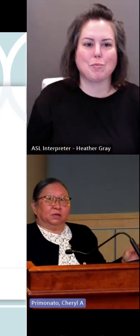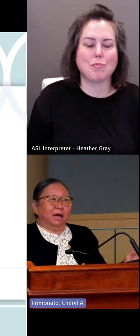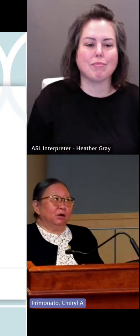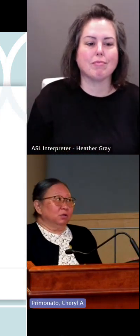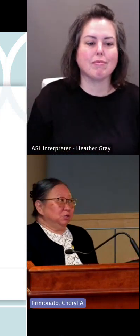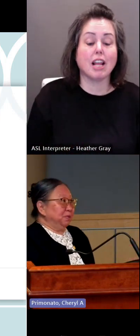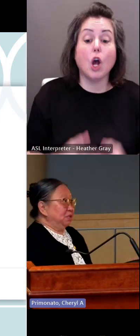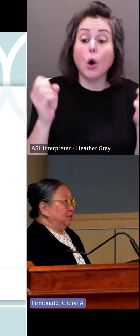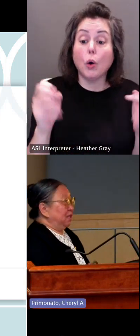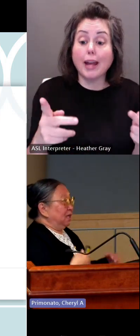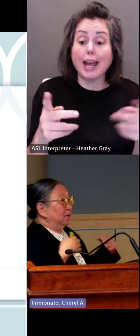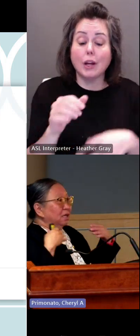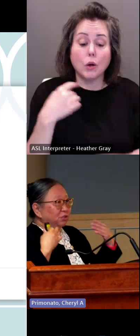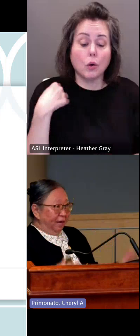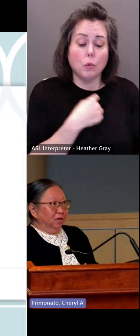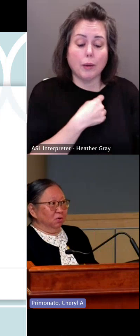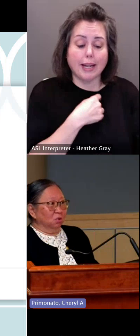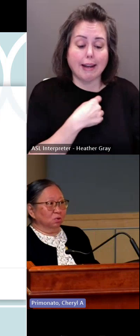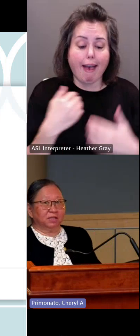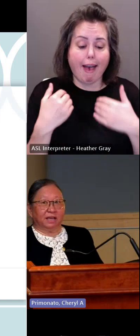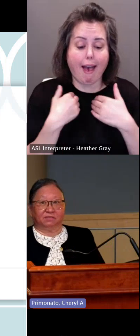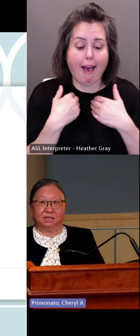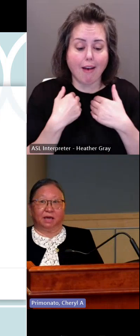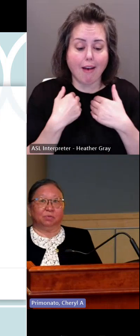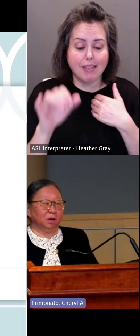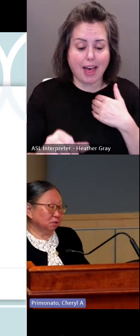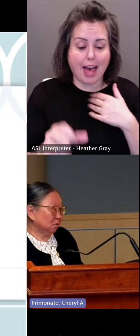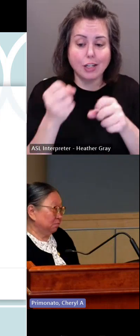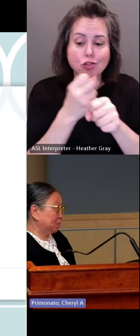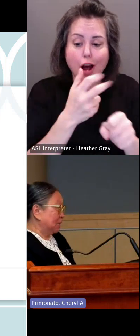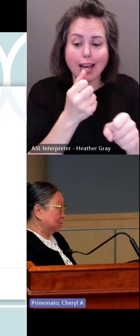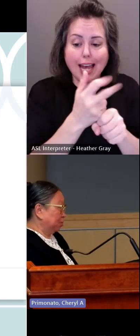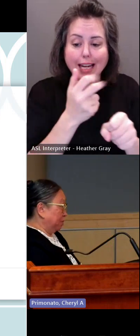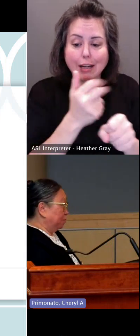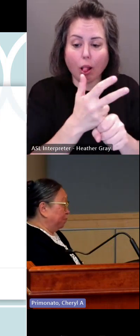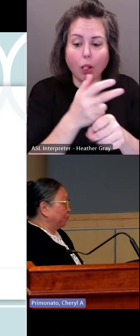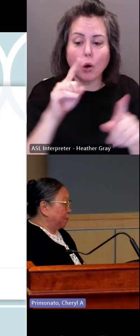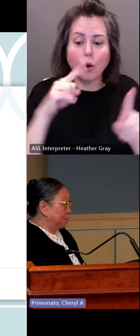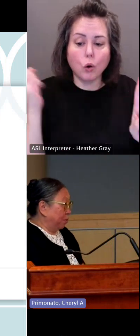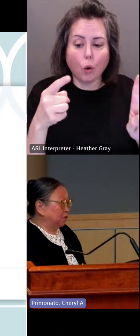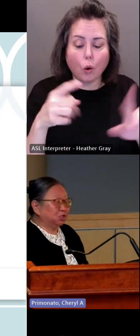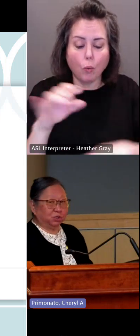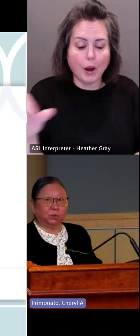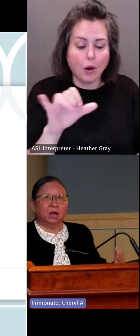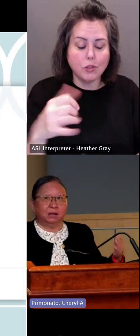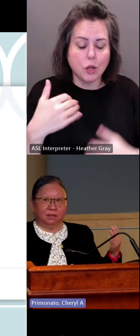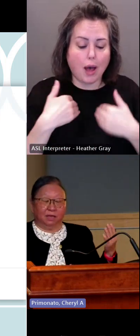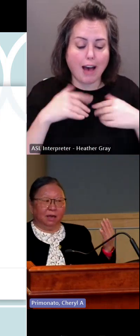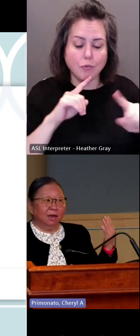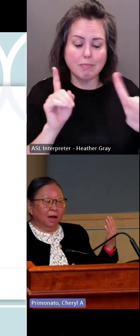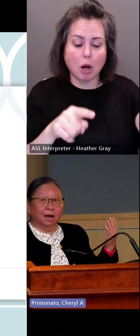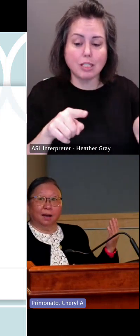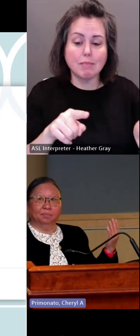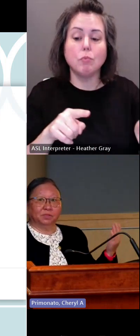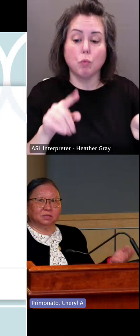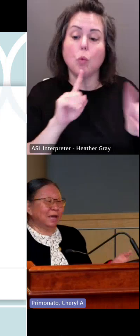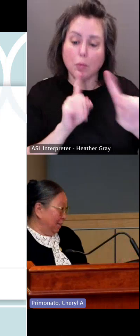Okay, so not only do we do the triennial goal to the FTA, we also are responsible for reporting to